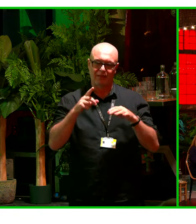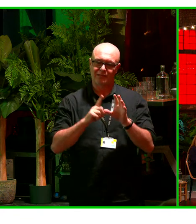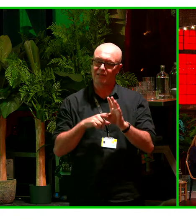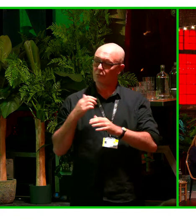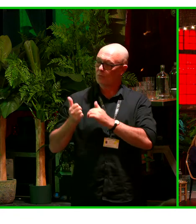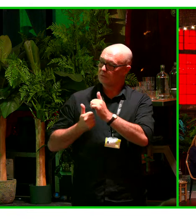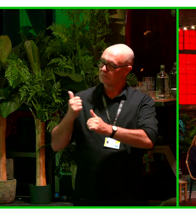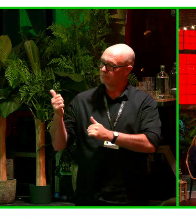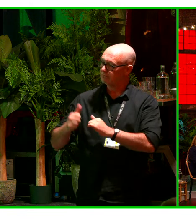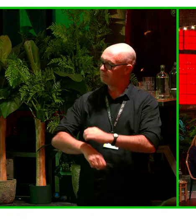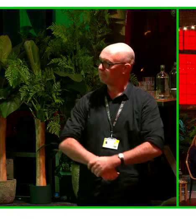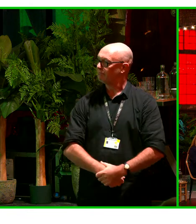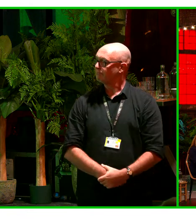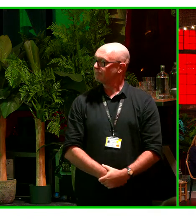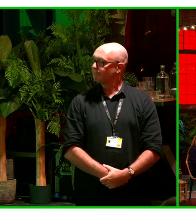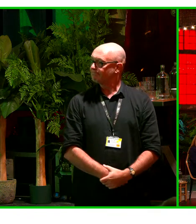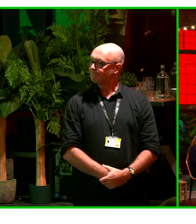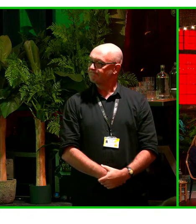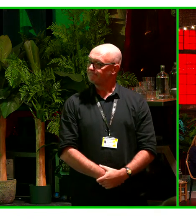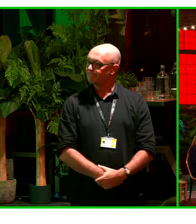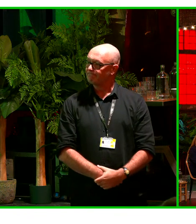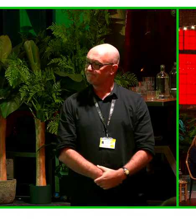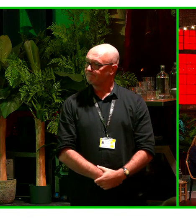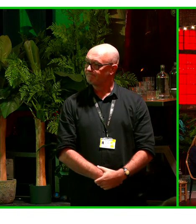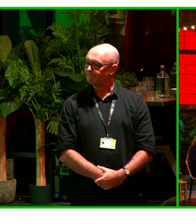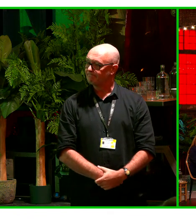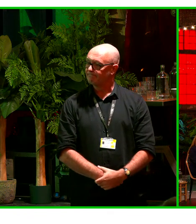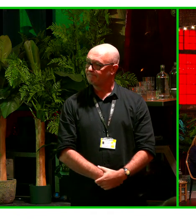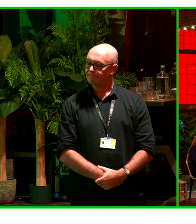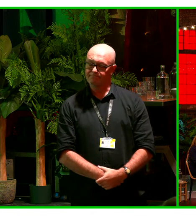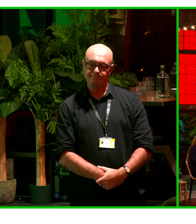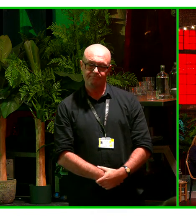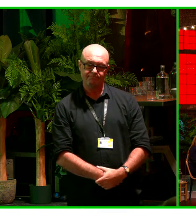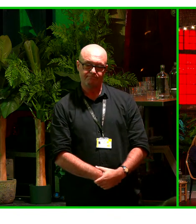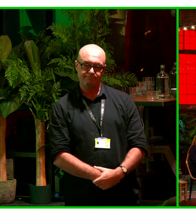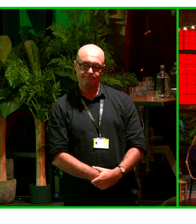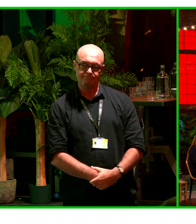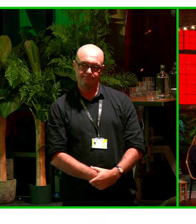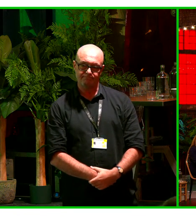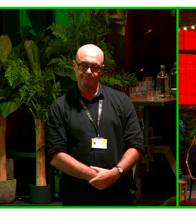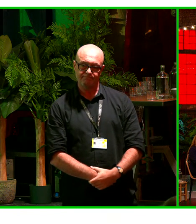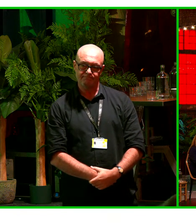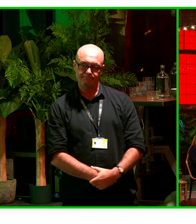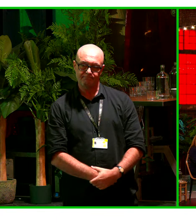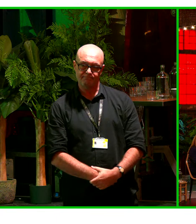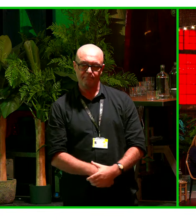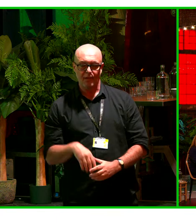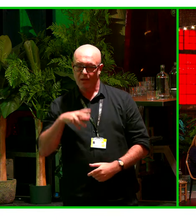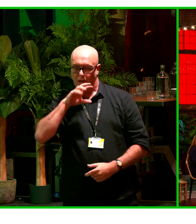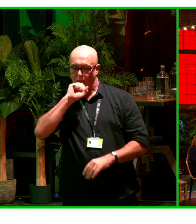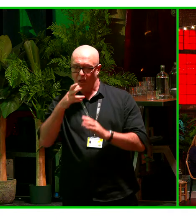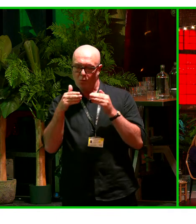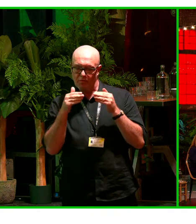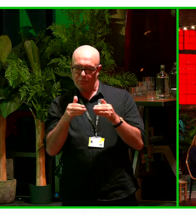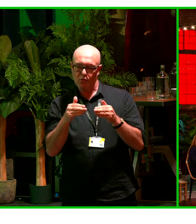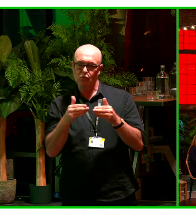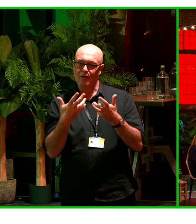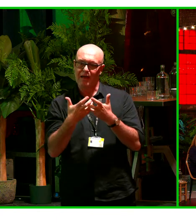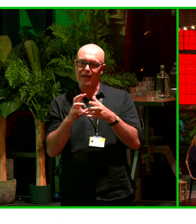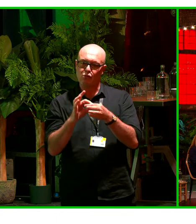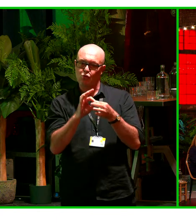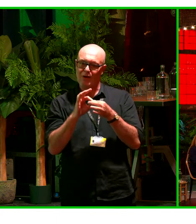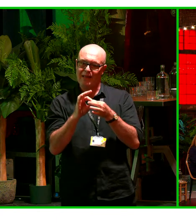before joining EA in 2009. And the focus of Dave's lightning talk is linking energy infrastructure to building and